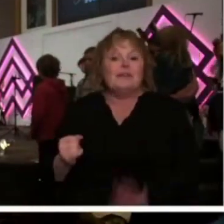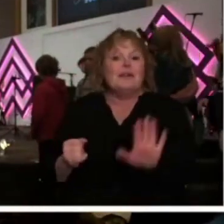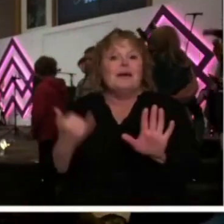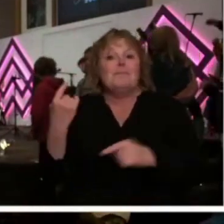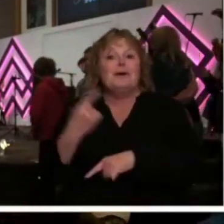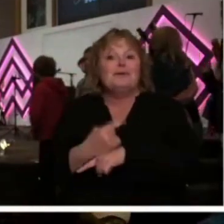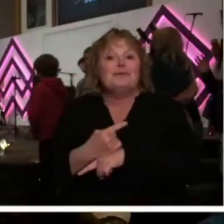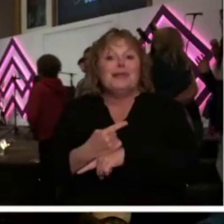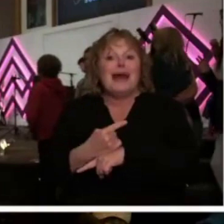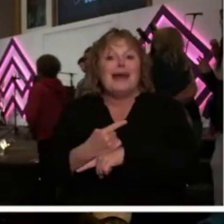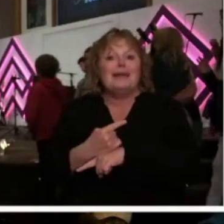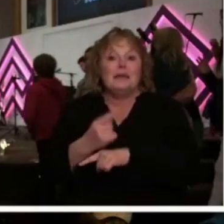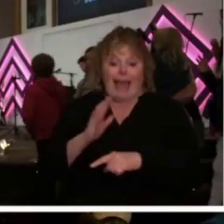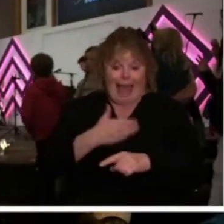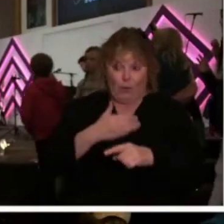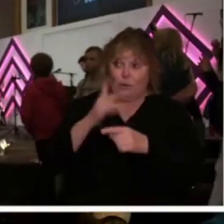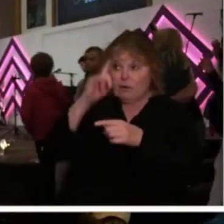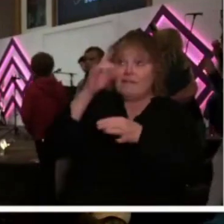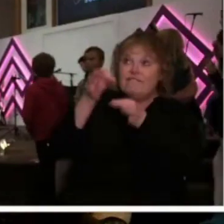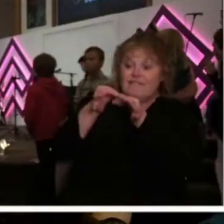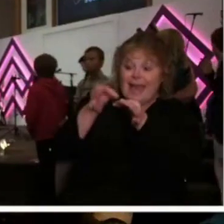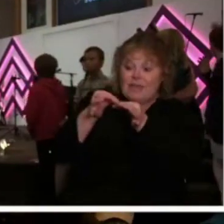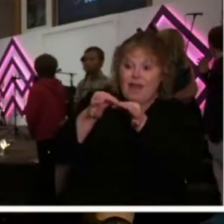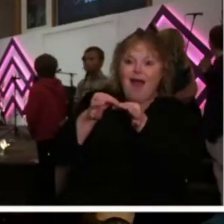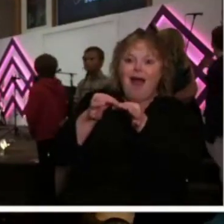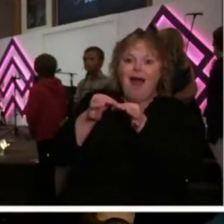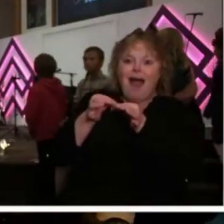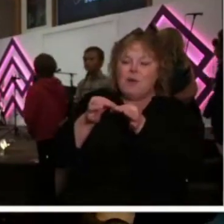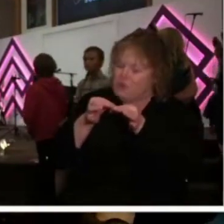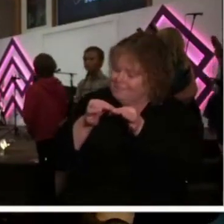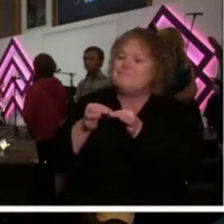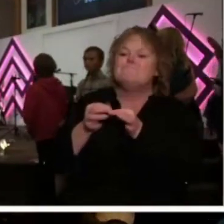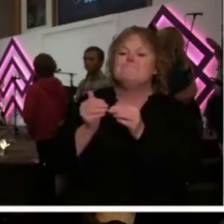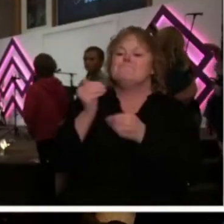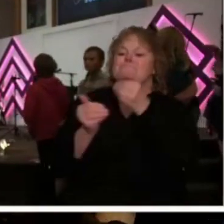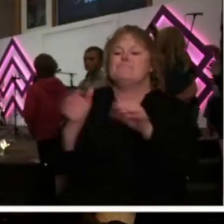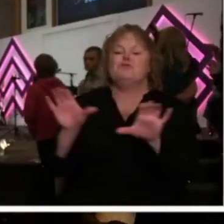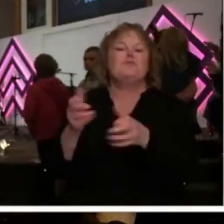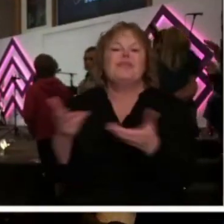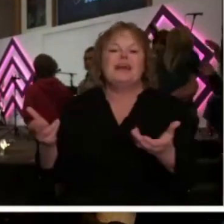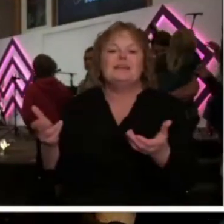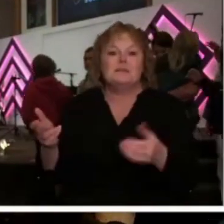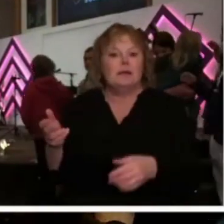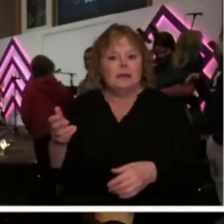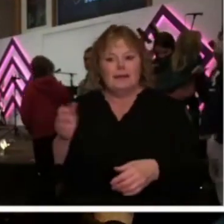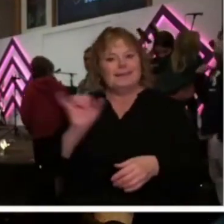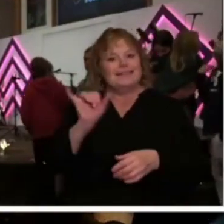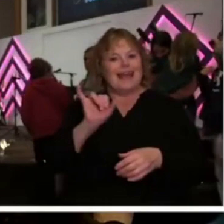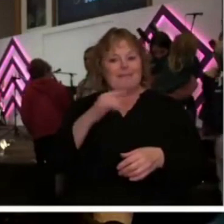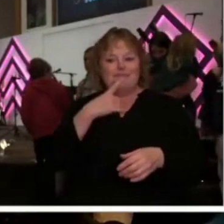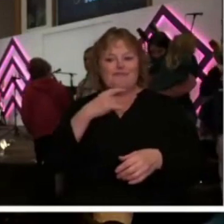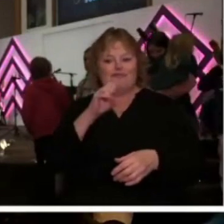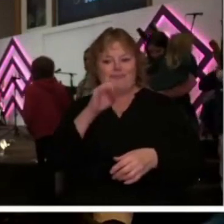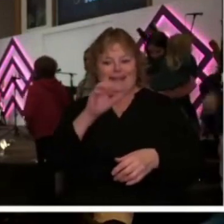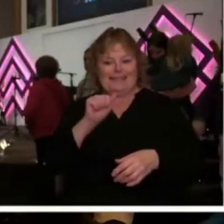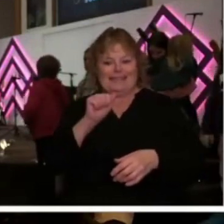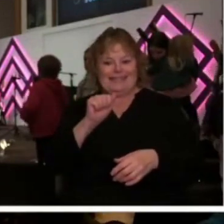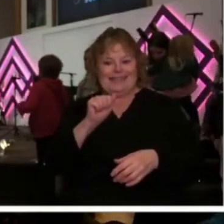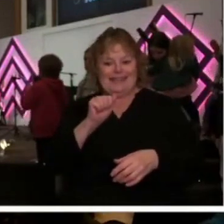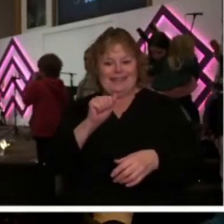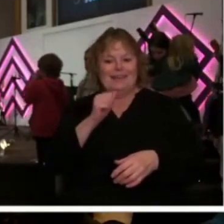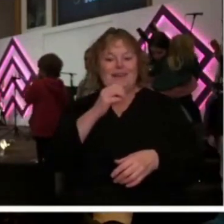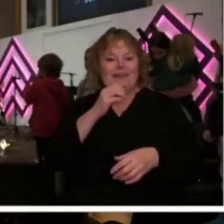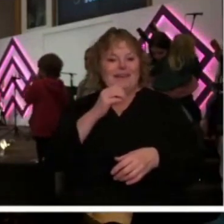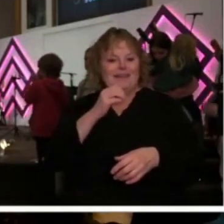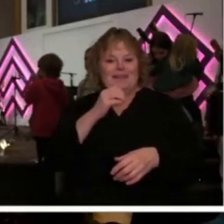we put faith to our faith and we step into a river knowing that when we do, you will part the waters, that you will lead us and guide